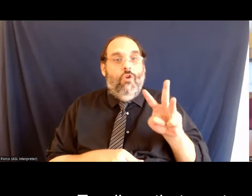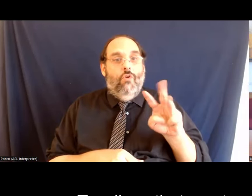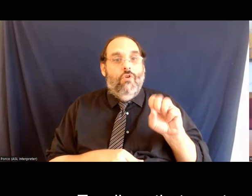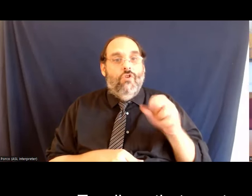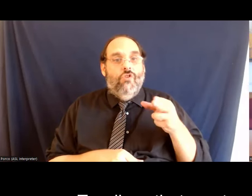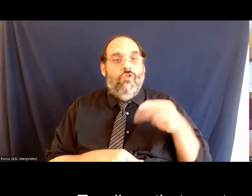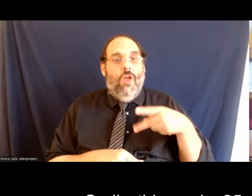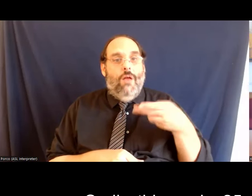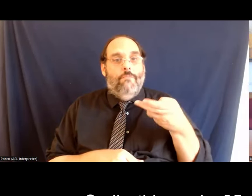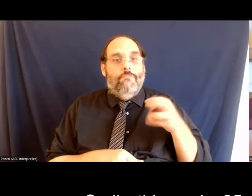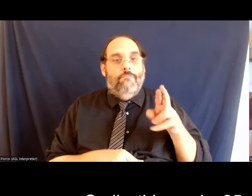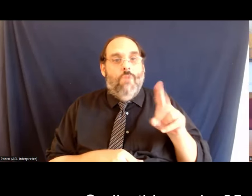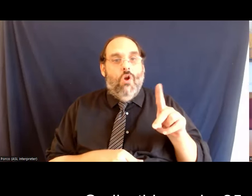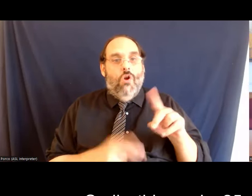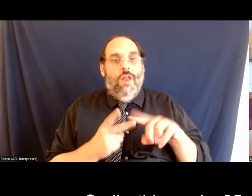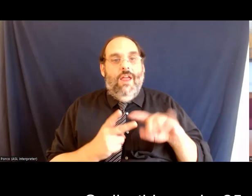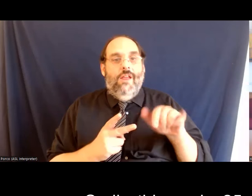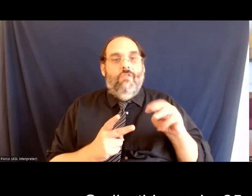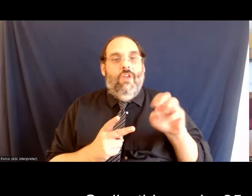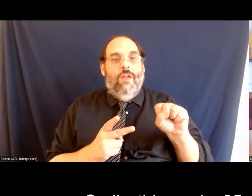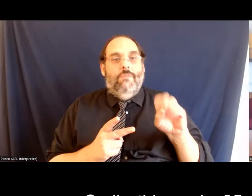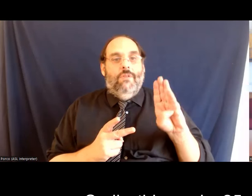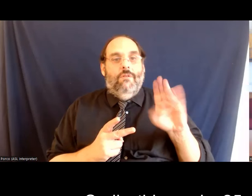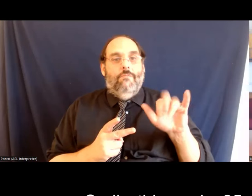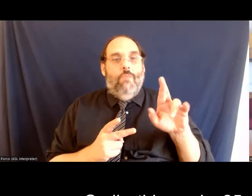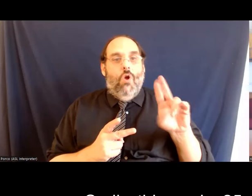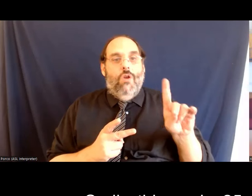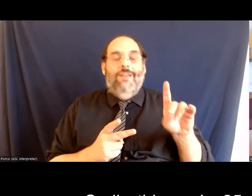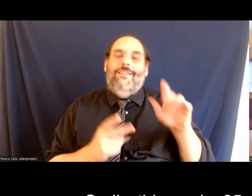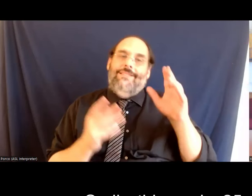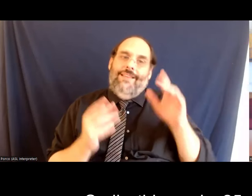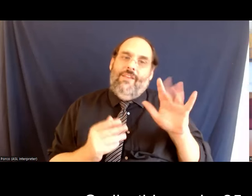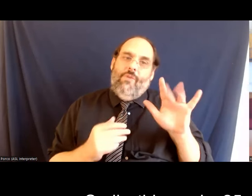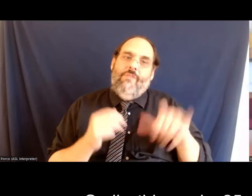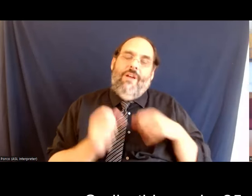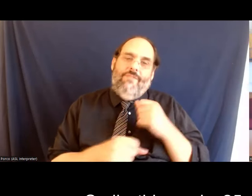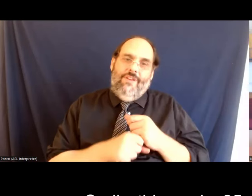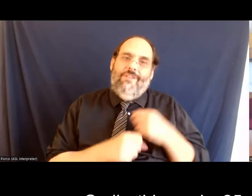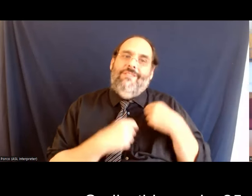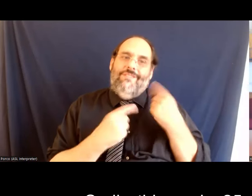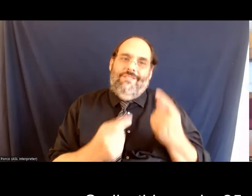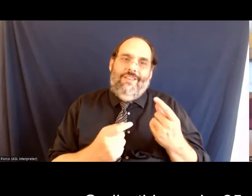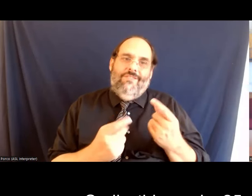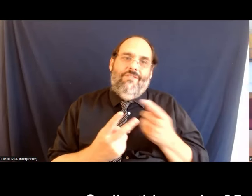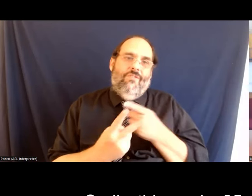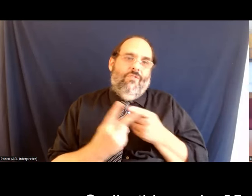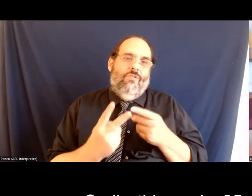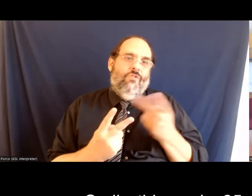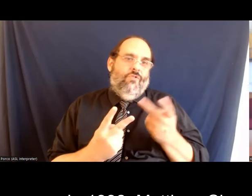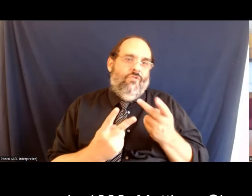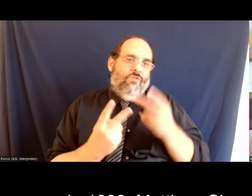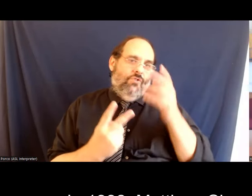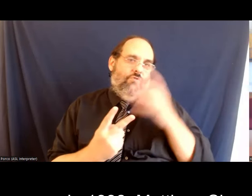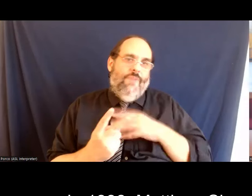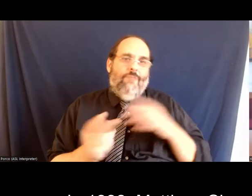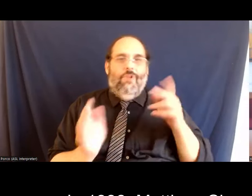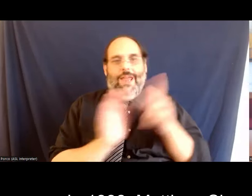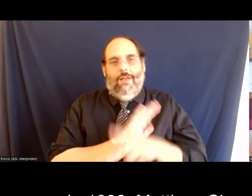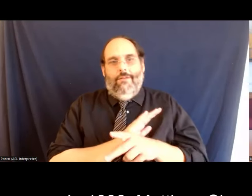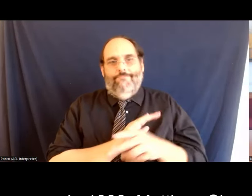Byrd. Sadly, this marks 25 years since the tragic murders of both of these men.